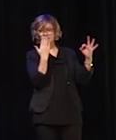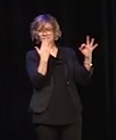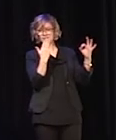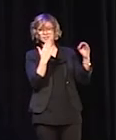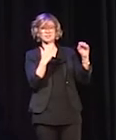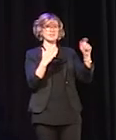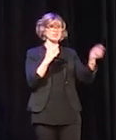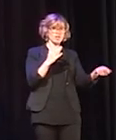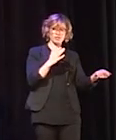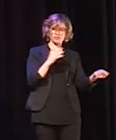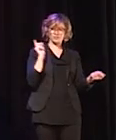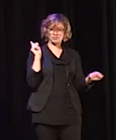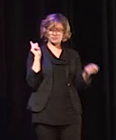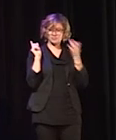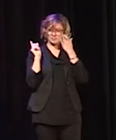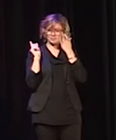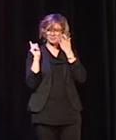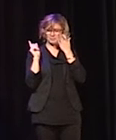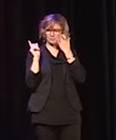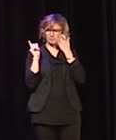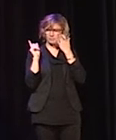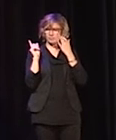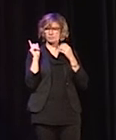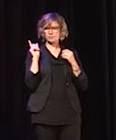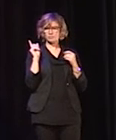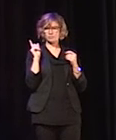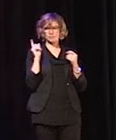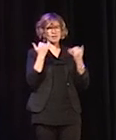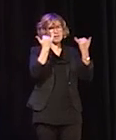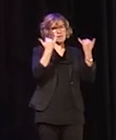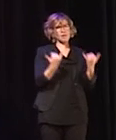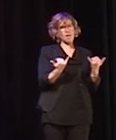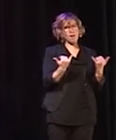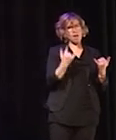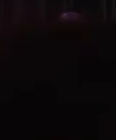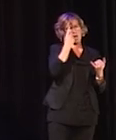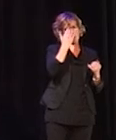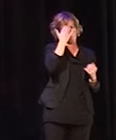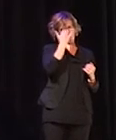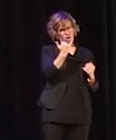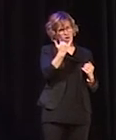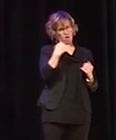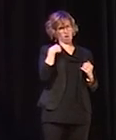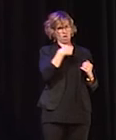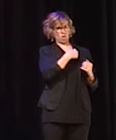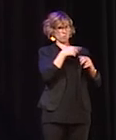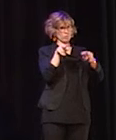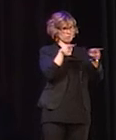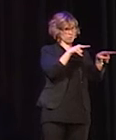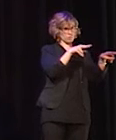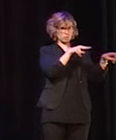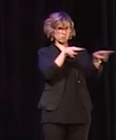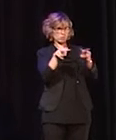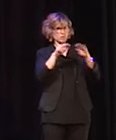this, or you do this, then it becomes a question of why are we experiencing it the way that we do? How are we